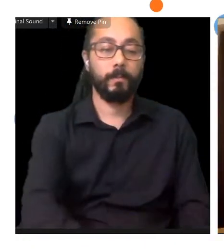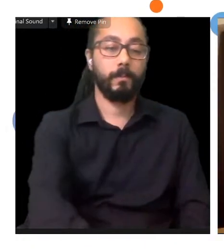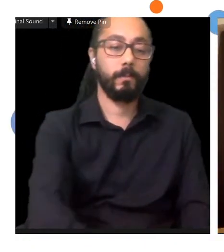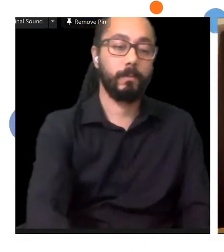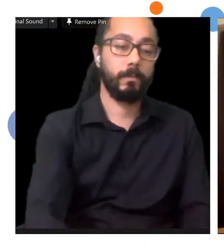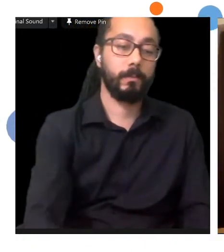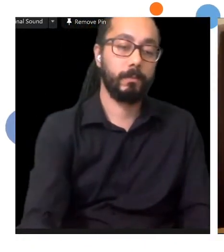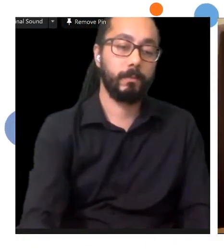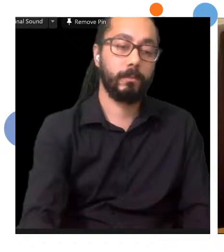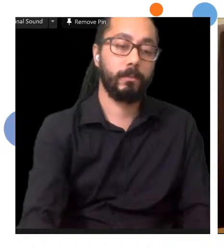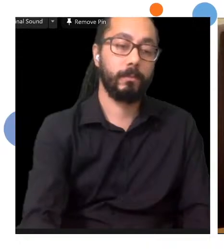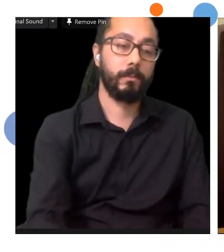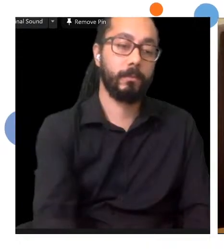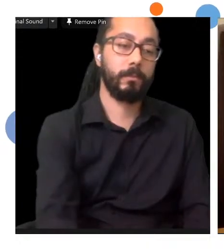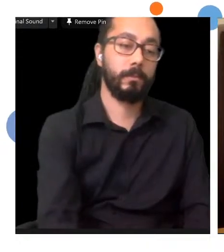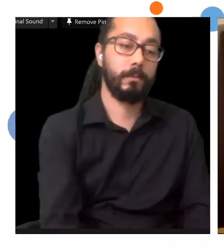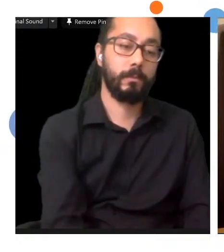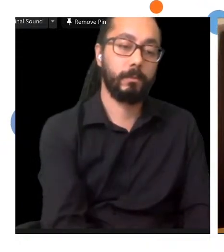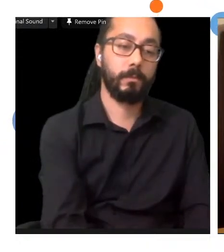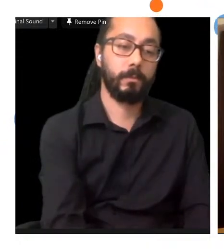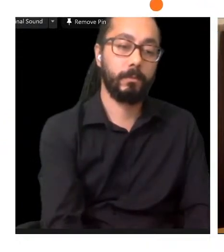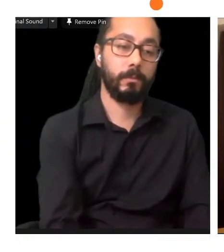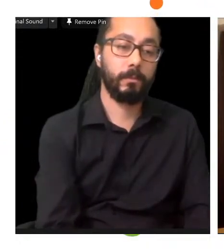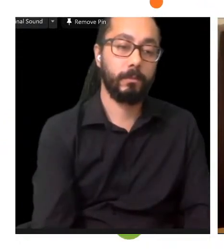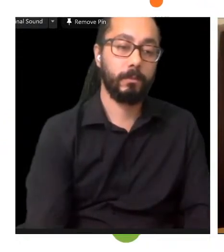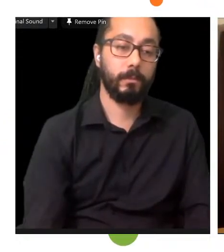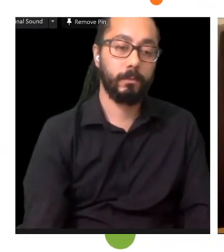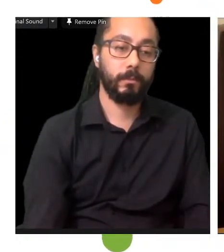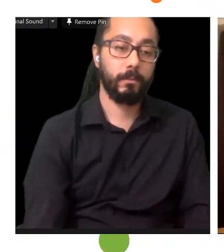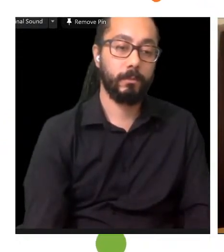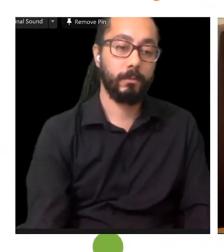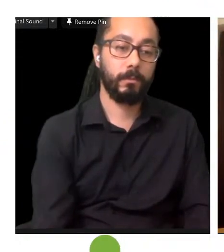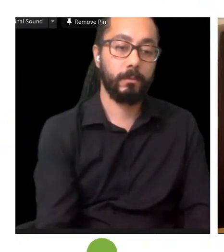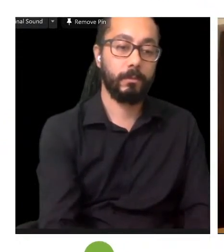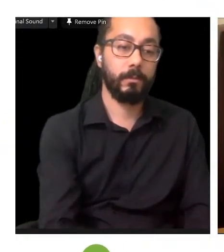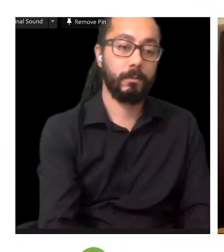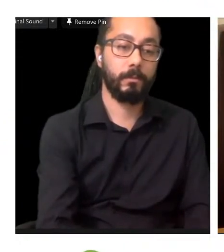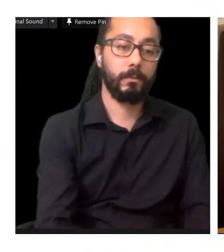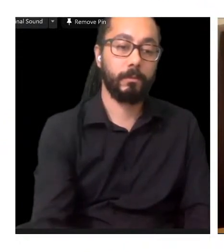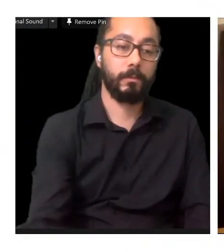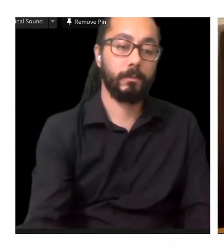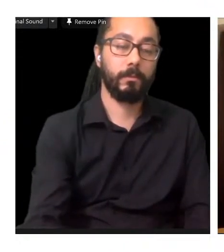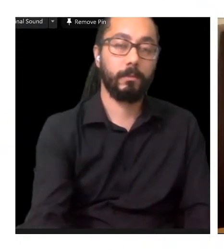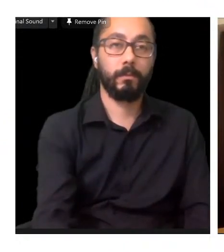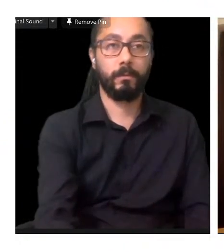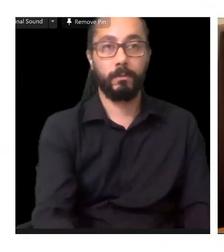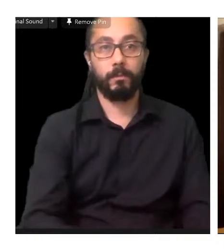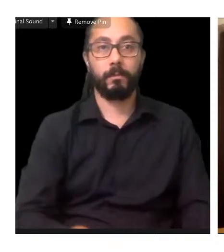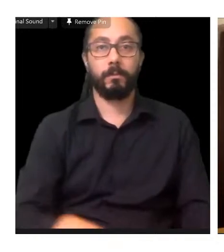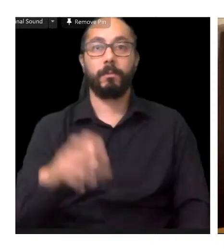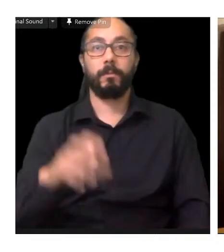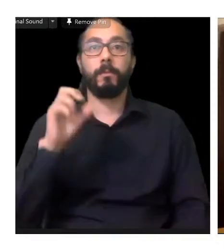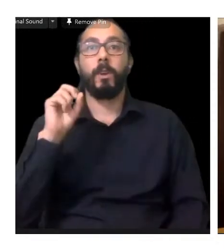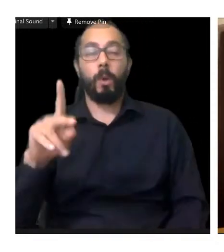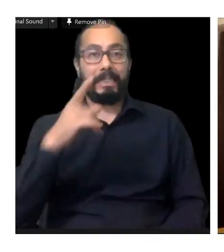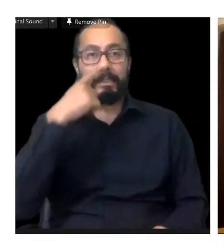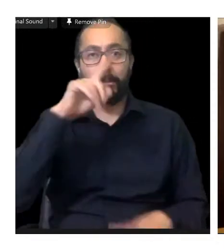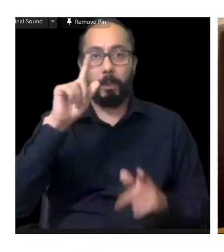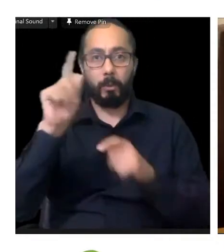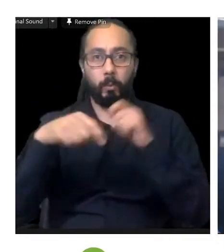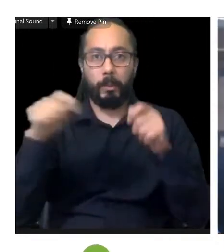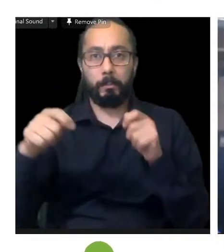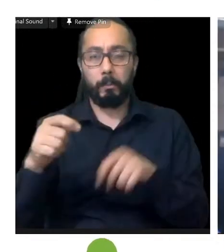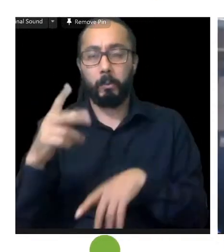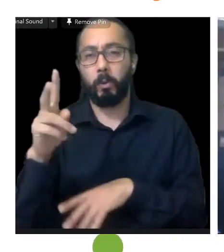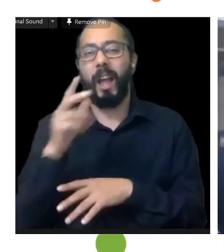Monica, I'm going to get you to distill any further thoughts just briefly so we can make sure we get to our two more panelists and also to the questions. But you're good?